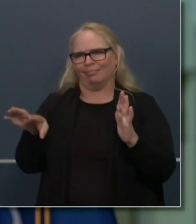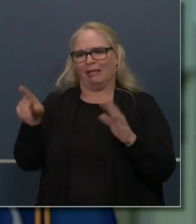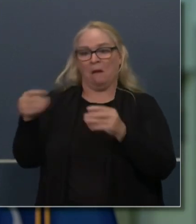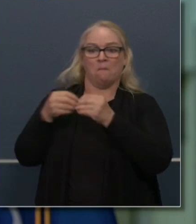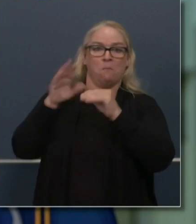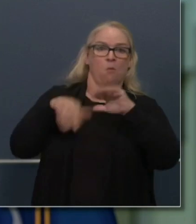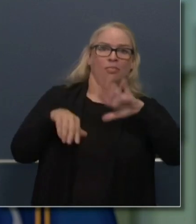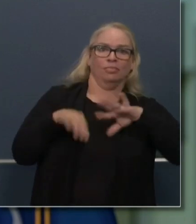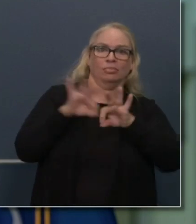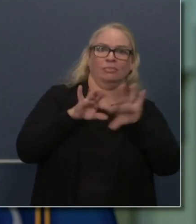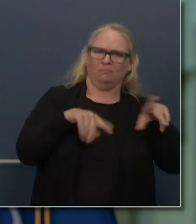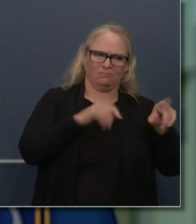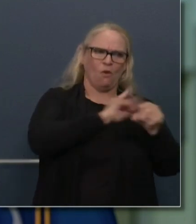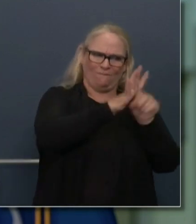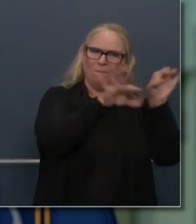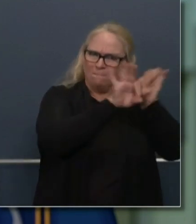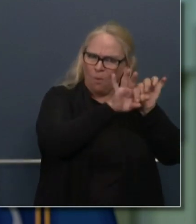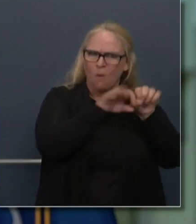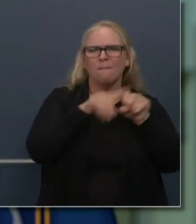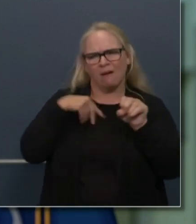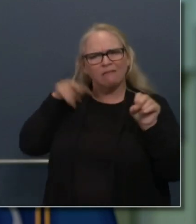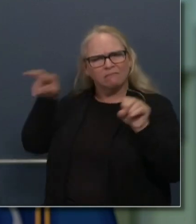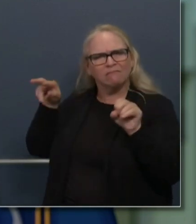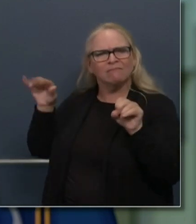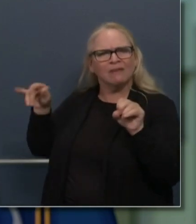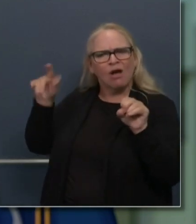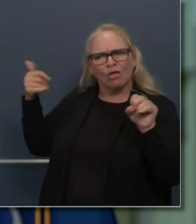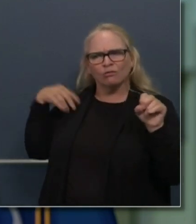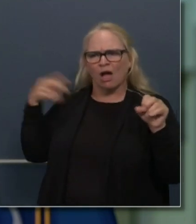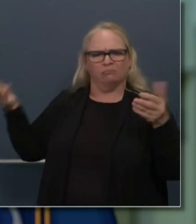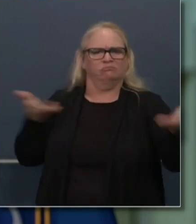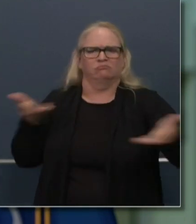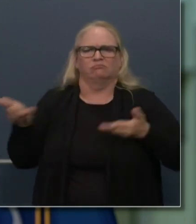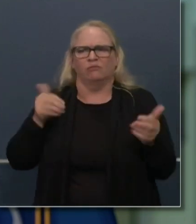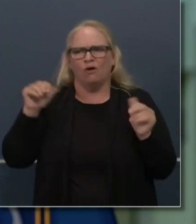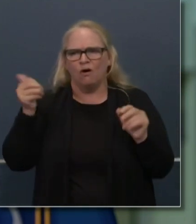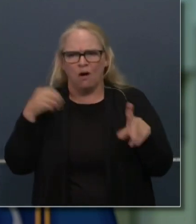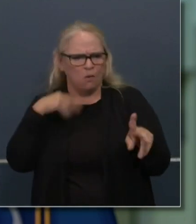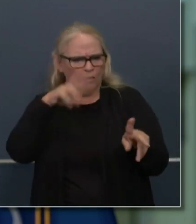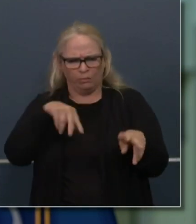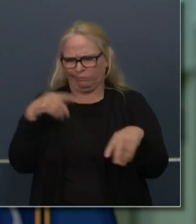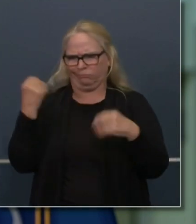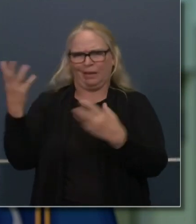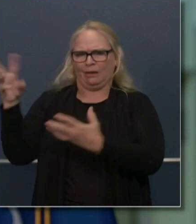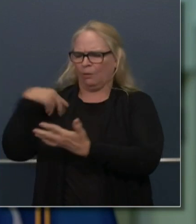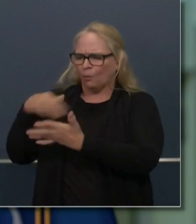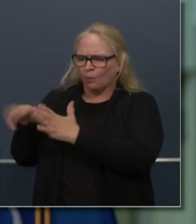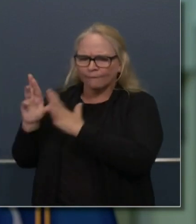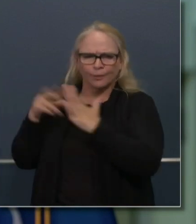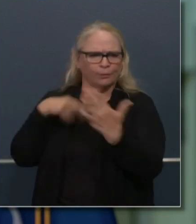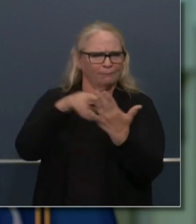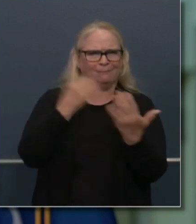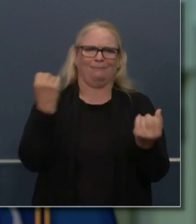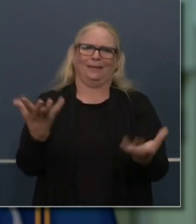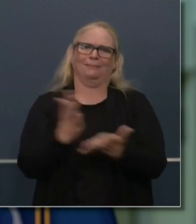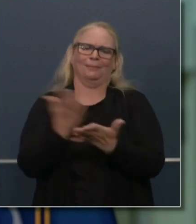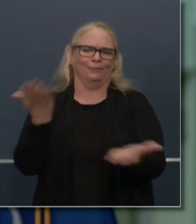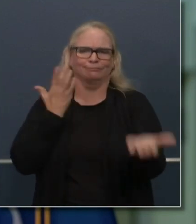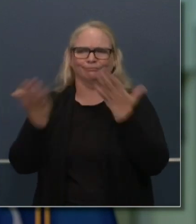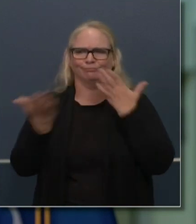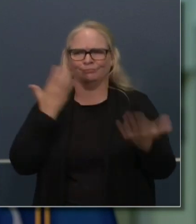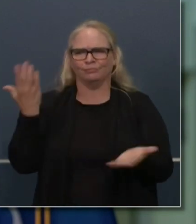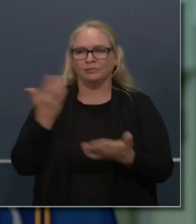the legislature signs down, and we're working very collaboratively on a number of those bills that we think are of the highest